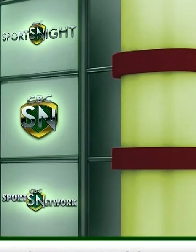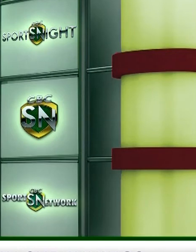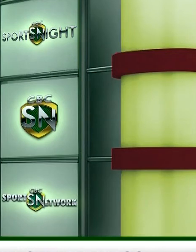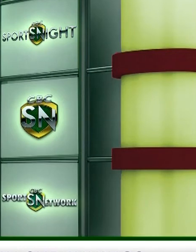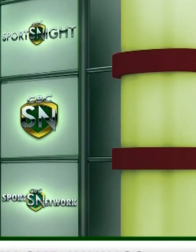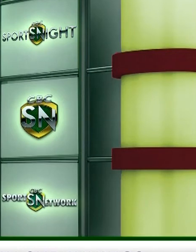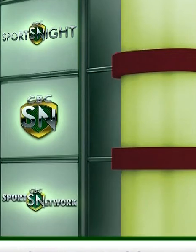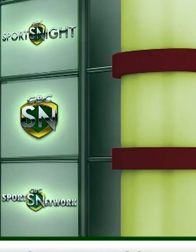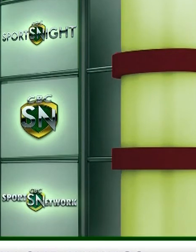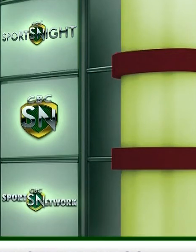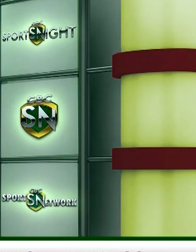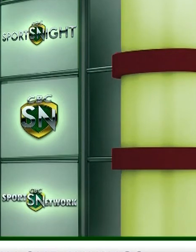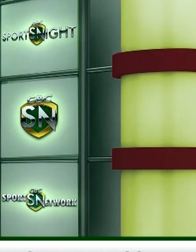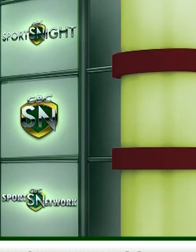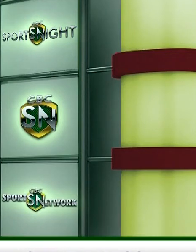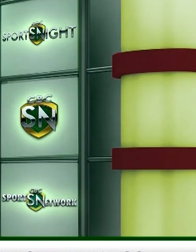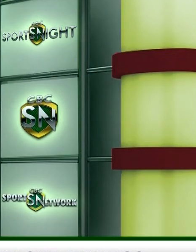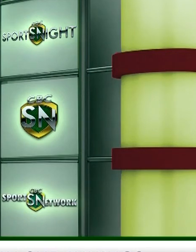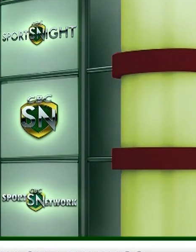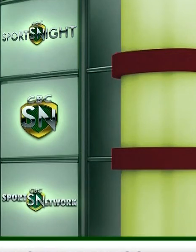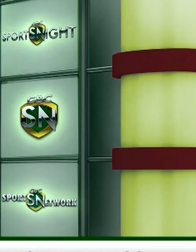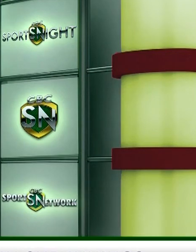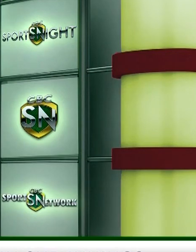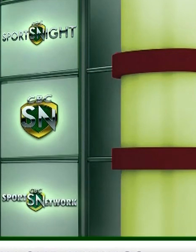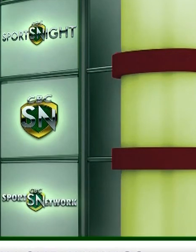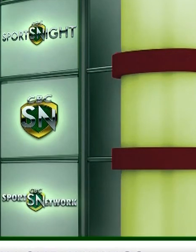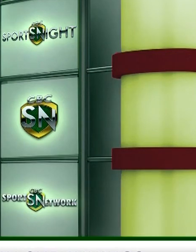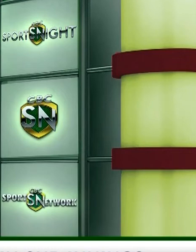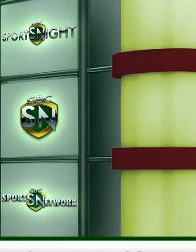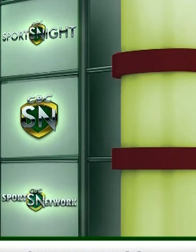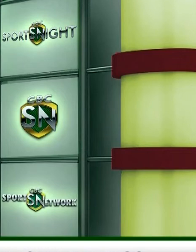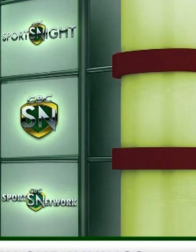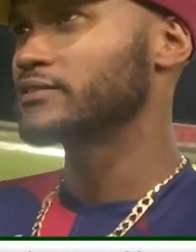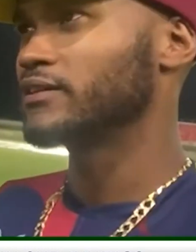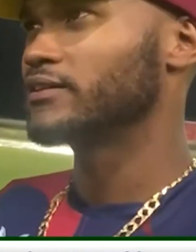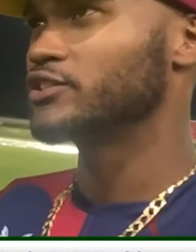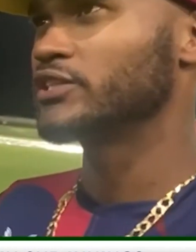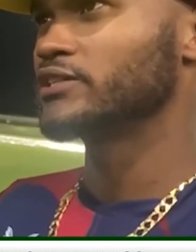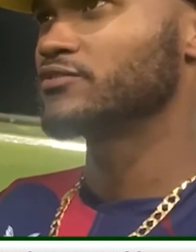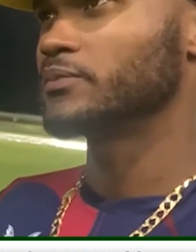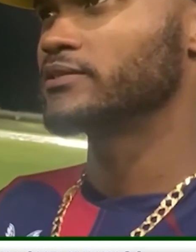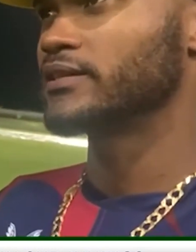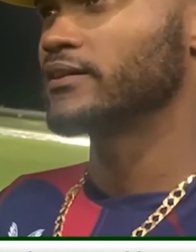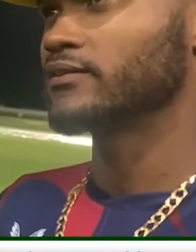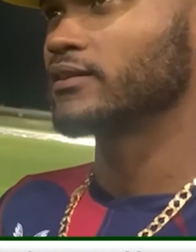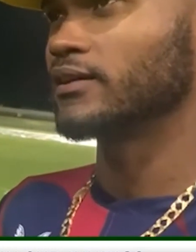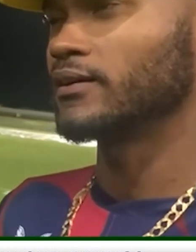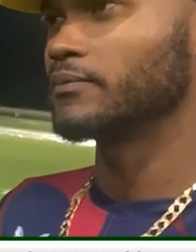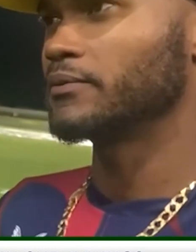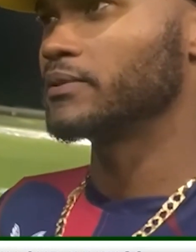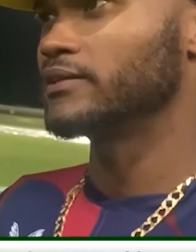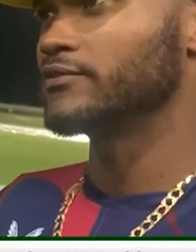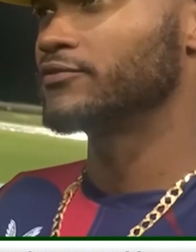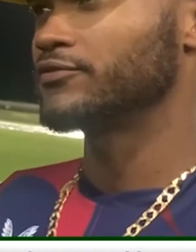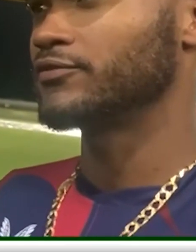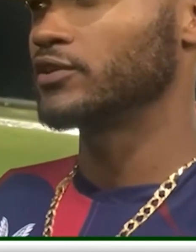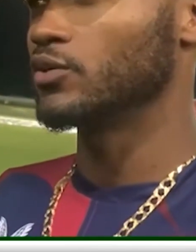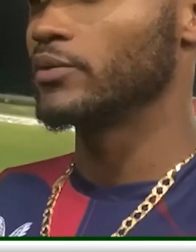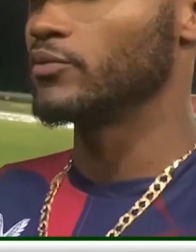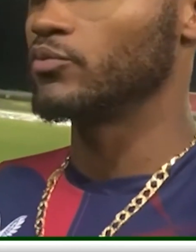confidence ahead of next week's first test in Perth. I think it's necessarily a change of mindset. I